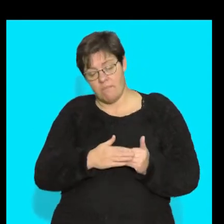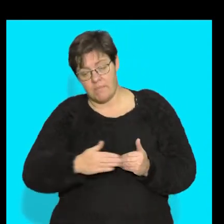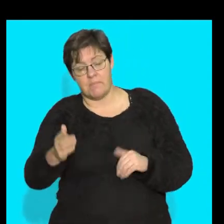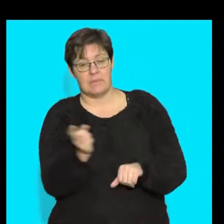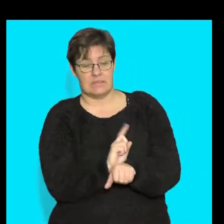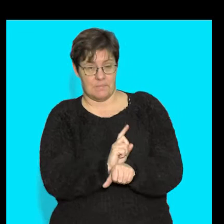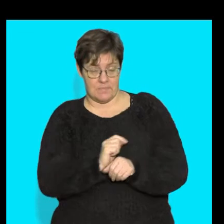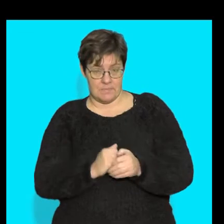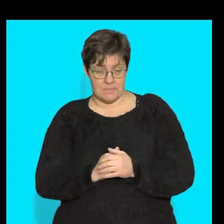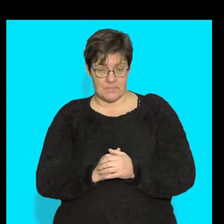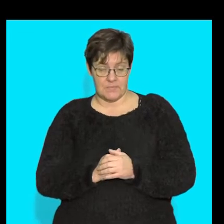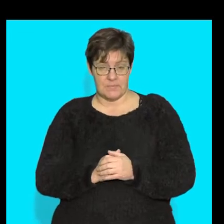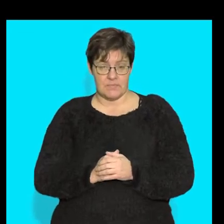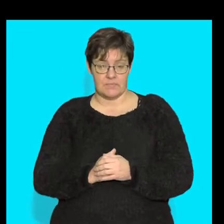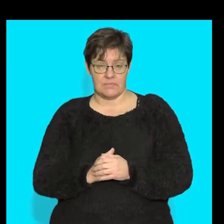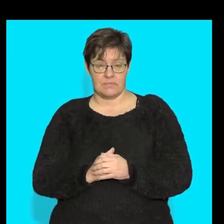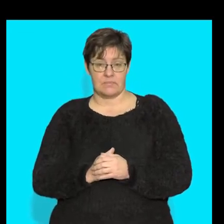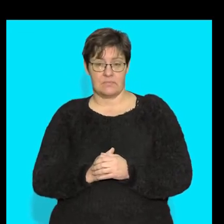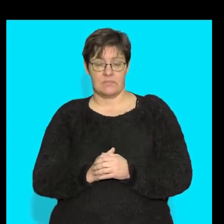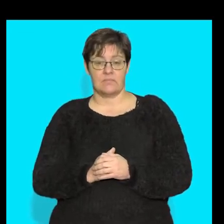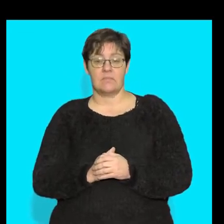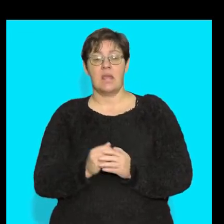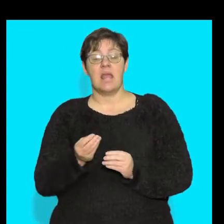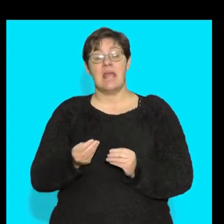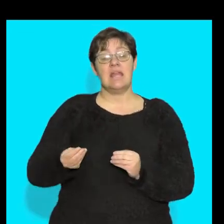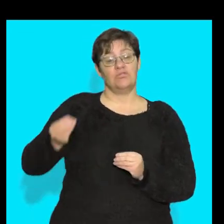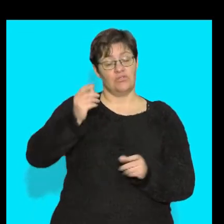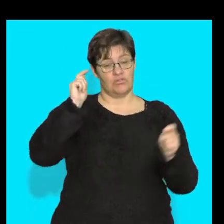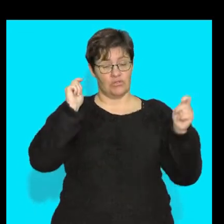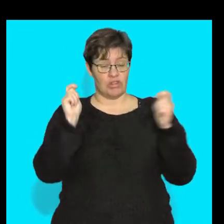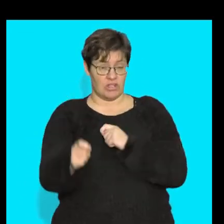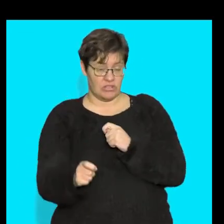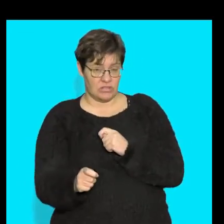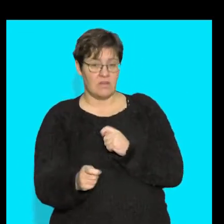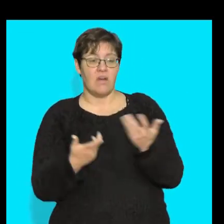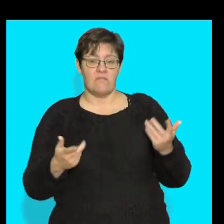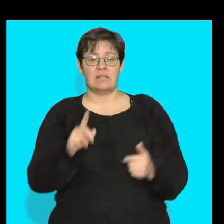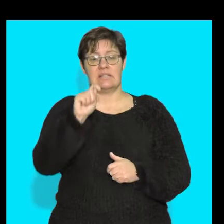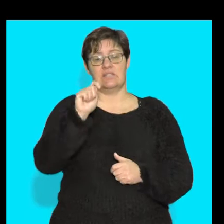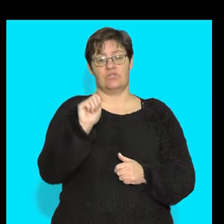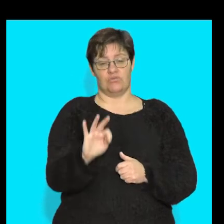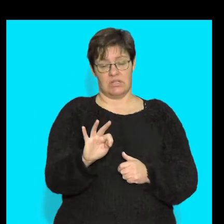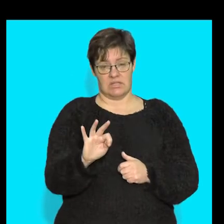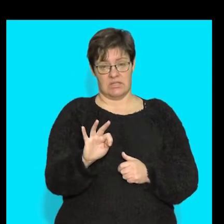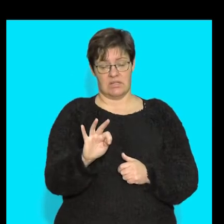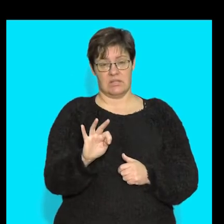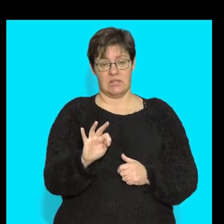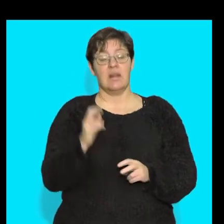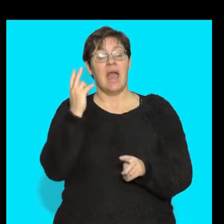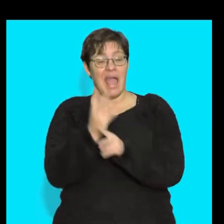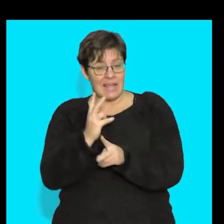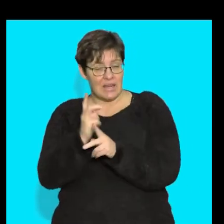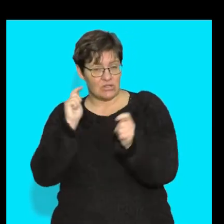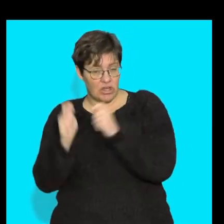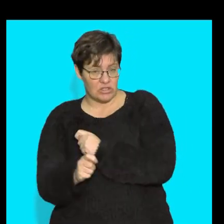And then lastly, the interest changes as soon as you get to T3, and then it changes again when you